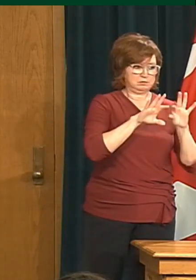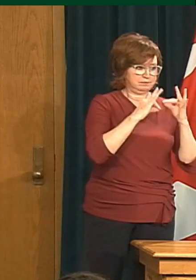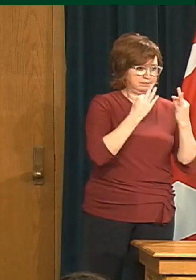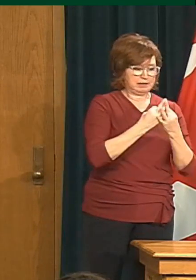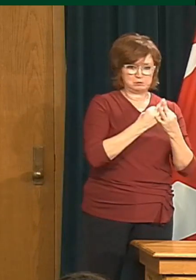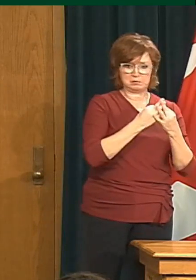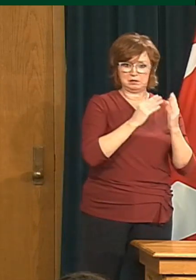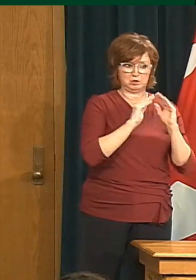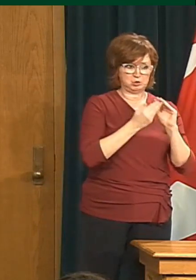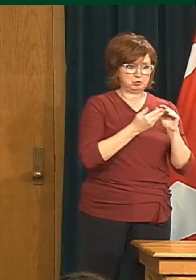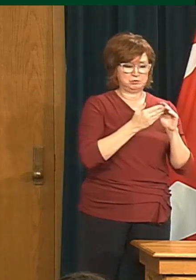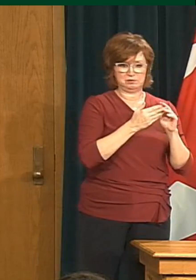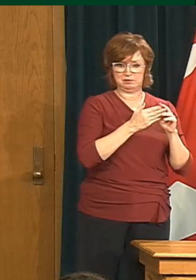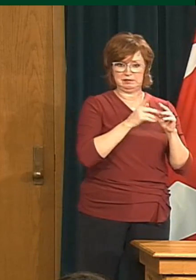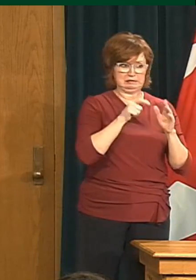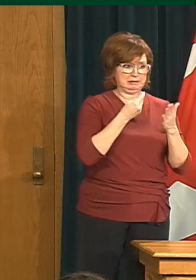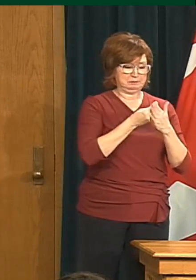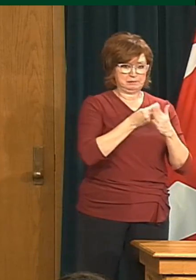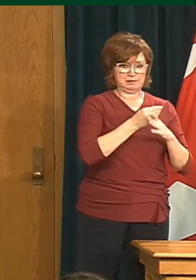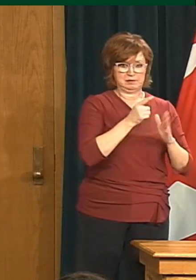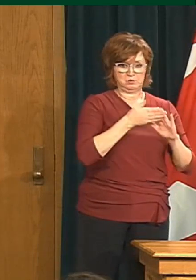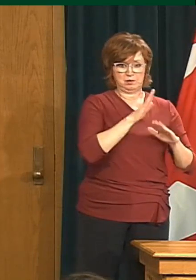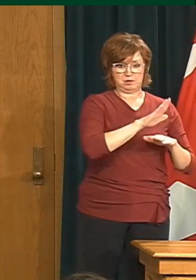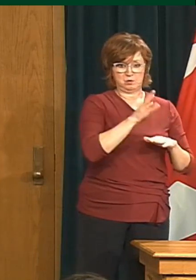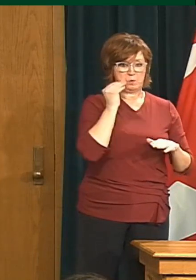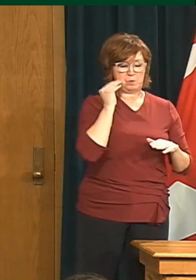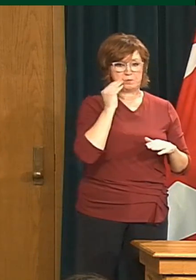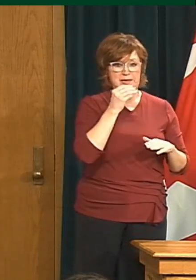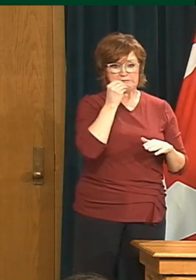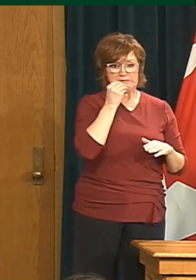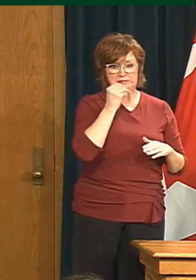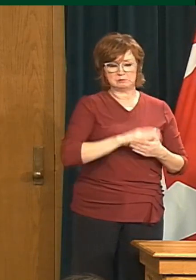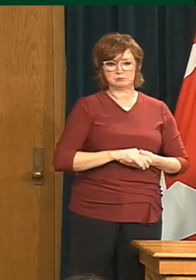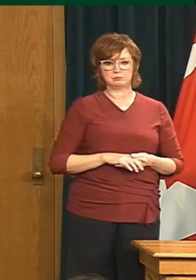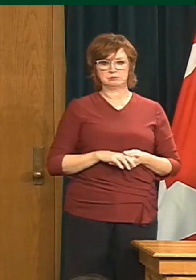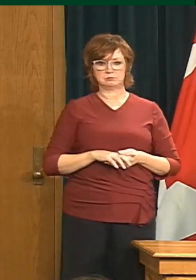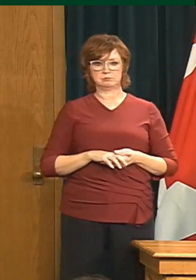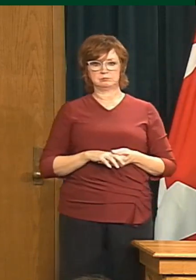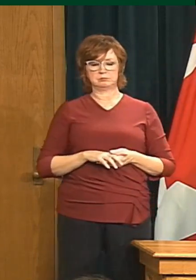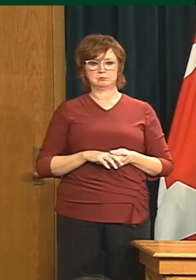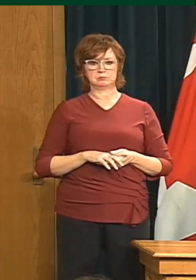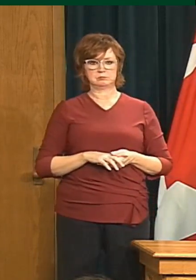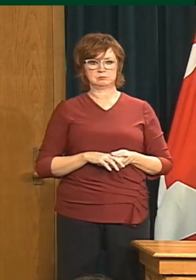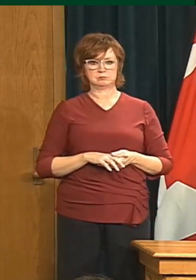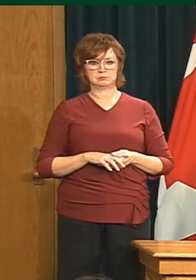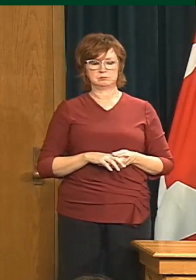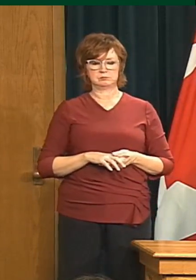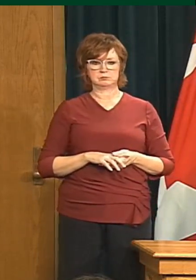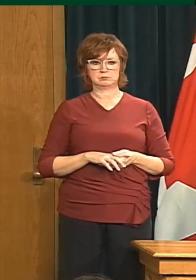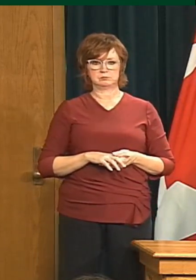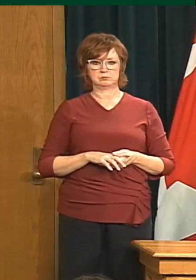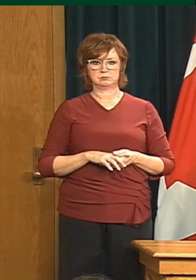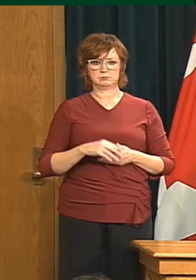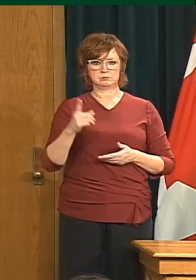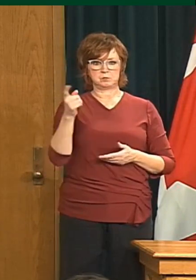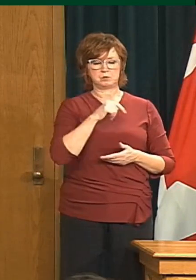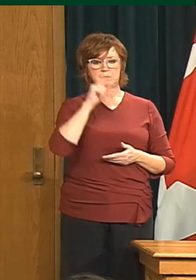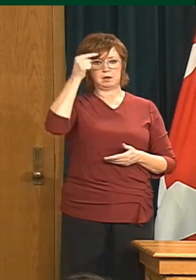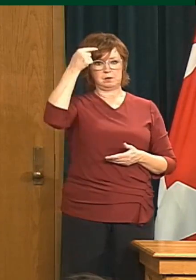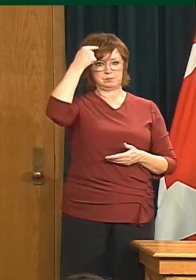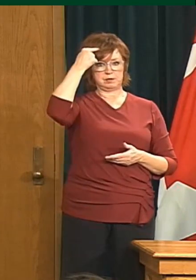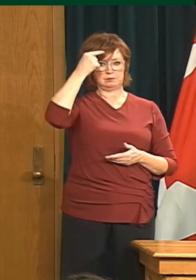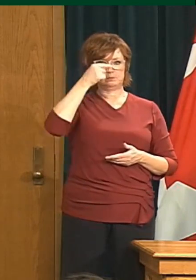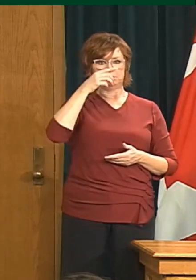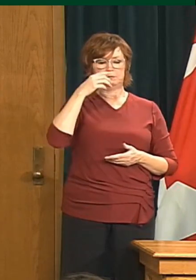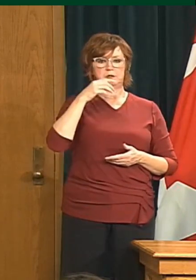and community after community from corner to corner of Saskatchewan. To the Finance Minister, we heard last month there's